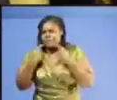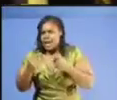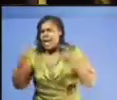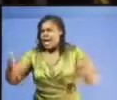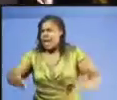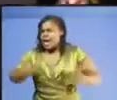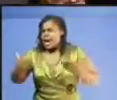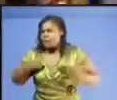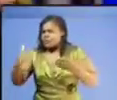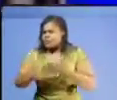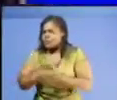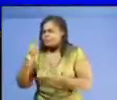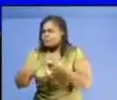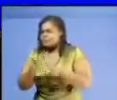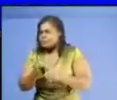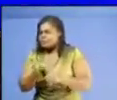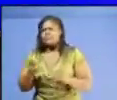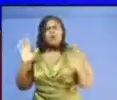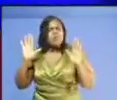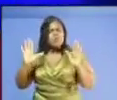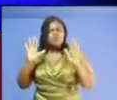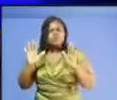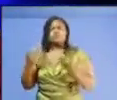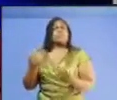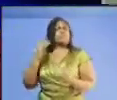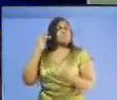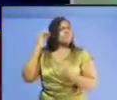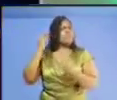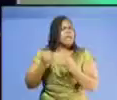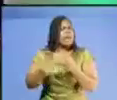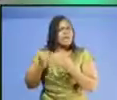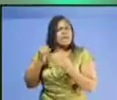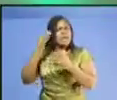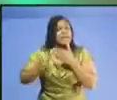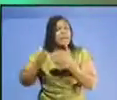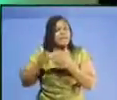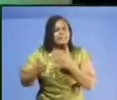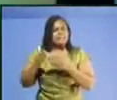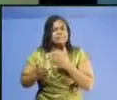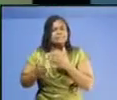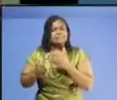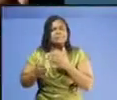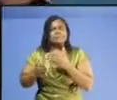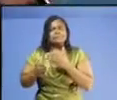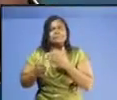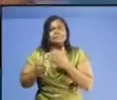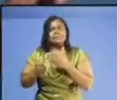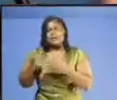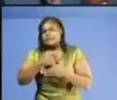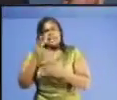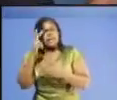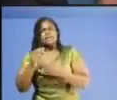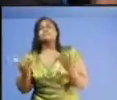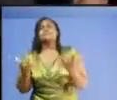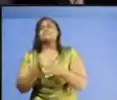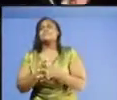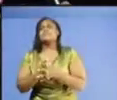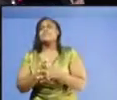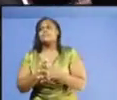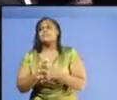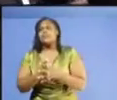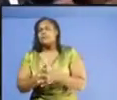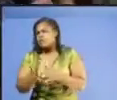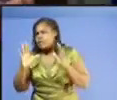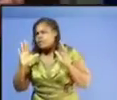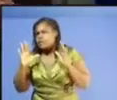friend, wouldn't it be wonderful if when you get to the end of the year, can I talk to you over here? Those over there are hard of hearing. Let me talk to you. Wouldn't